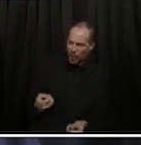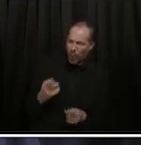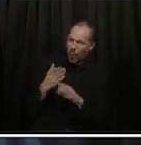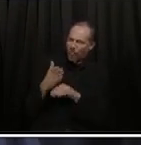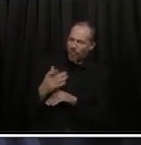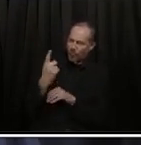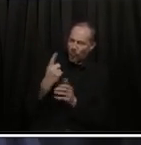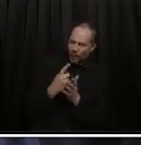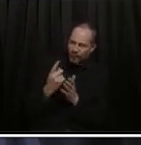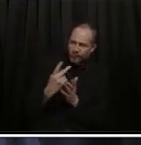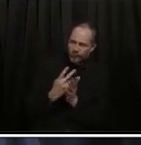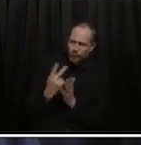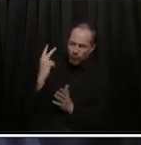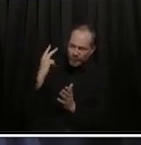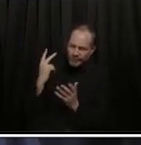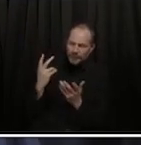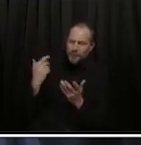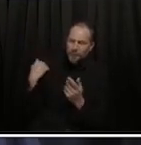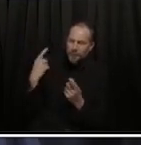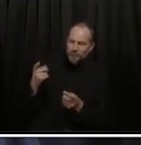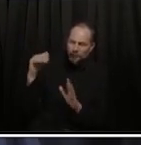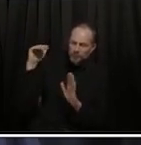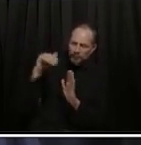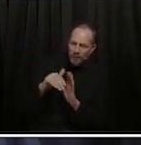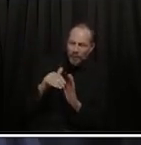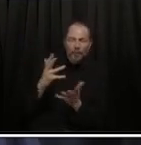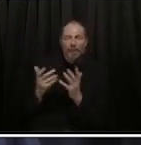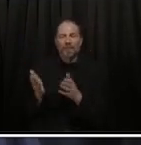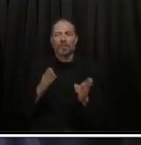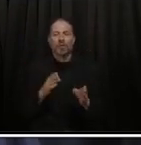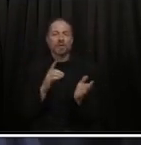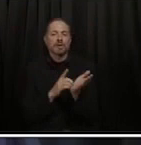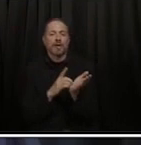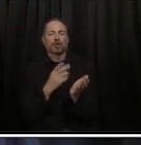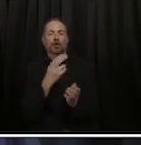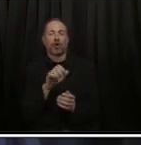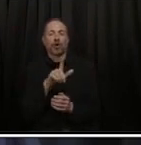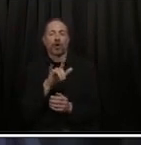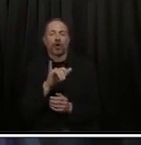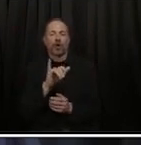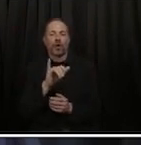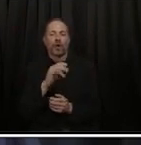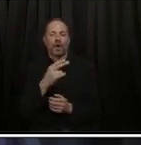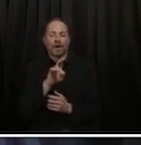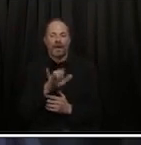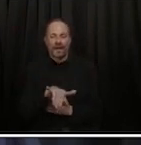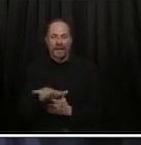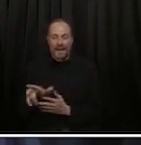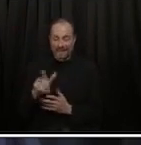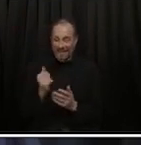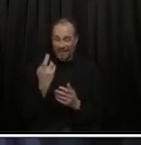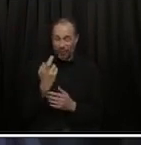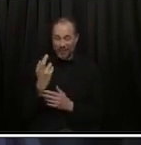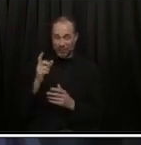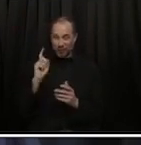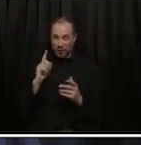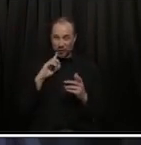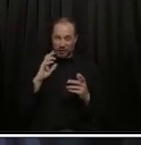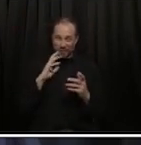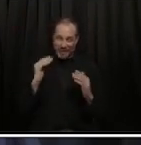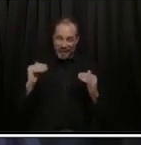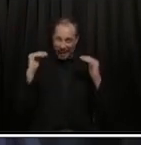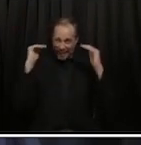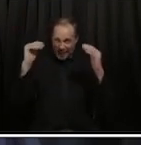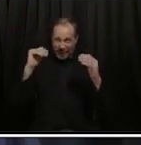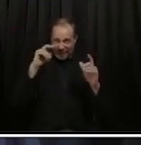plus? And this is probably for Dr. Hurley, is there any reason to step up surveillance,